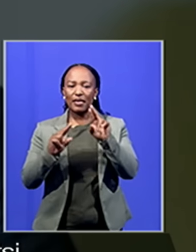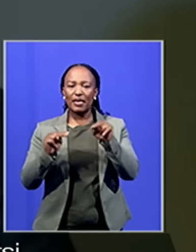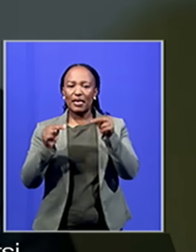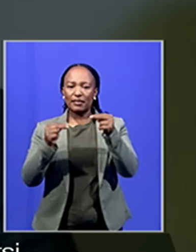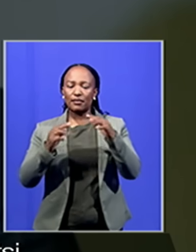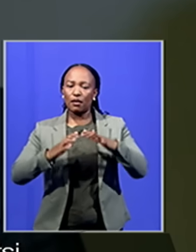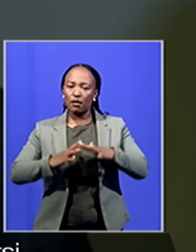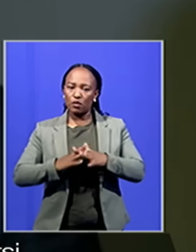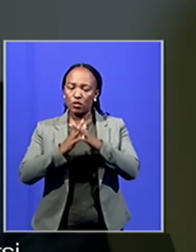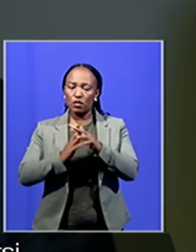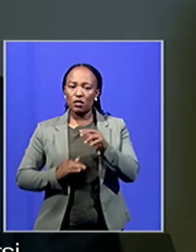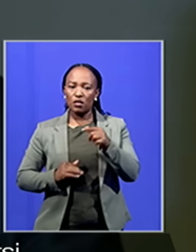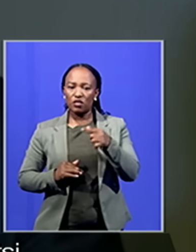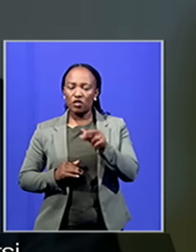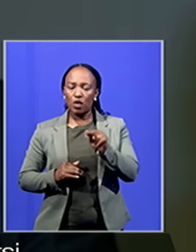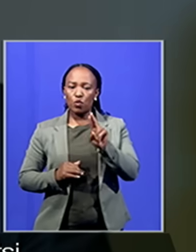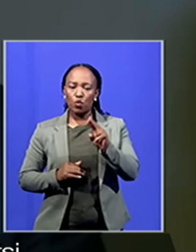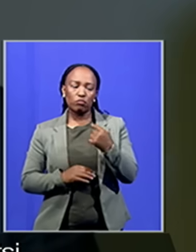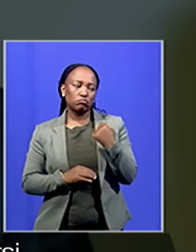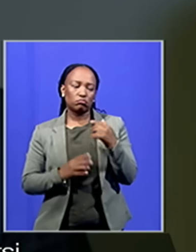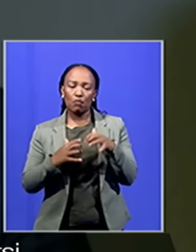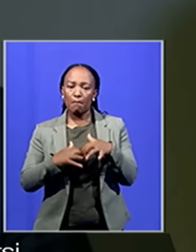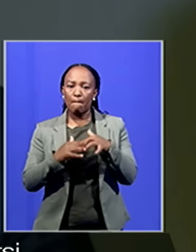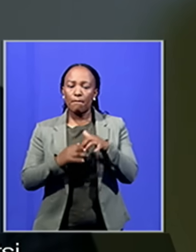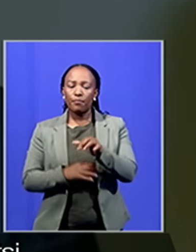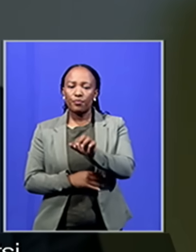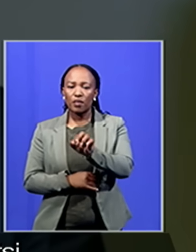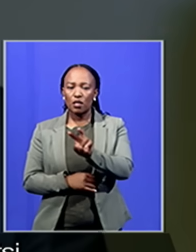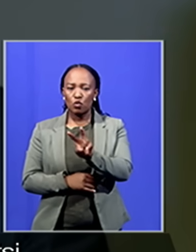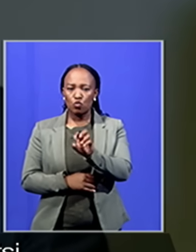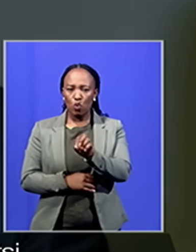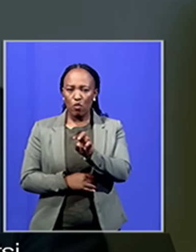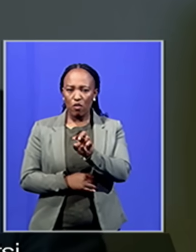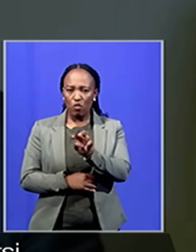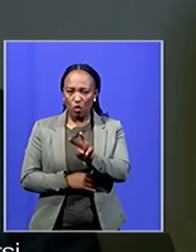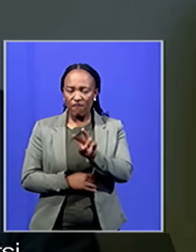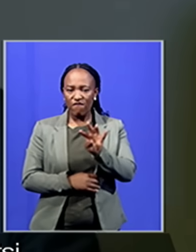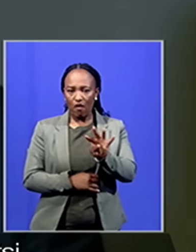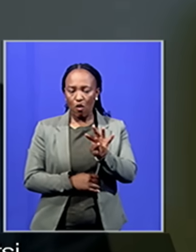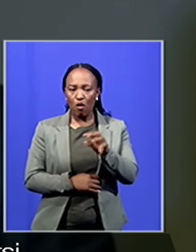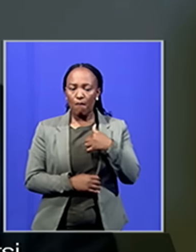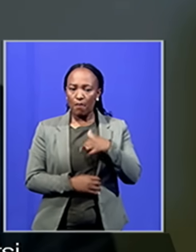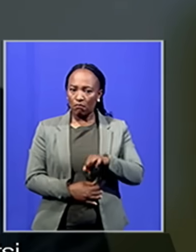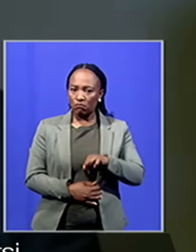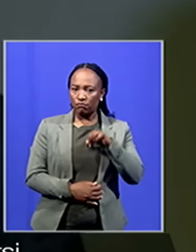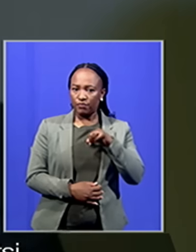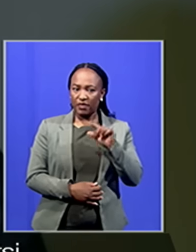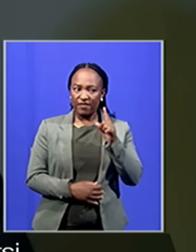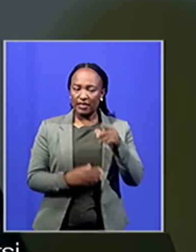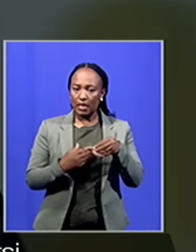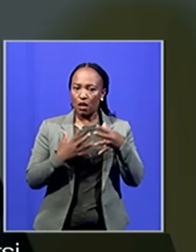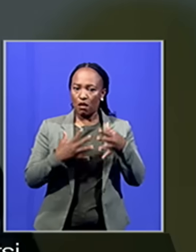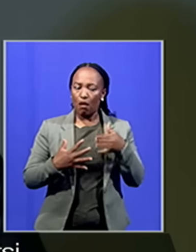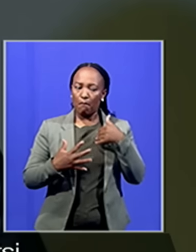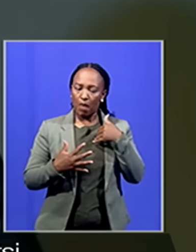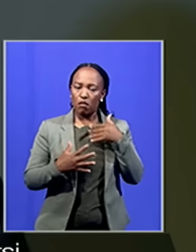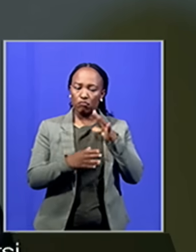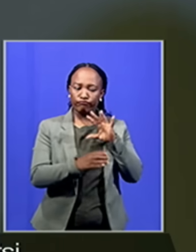of the 2024 elections. I'm very proud to have been the first leader of the party, to have led the